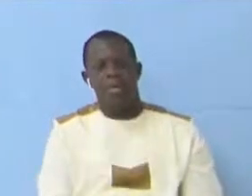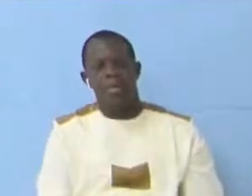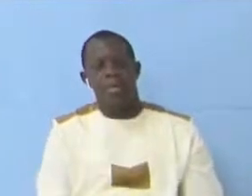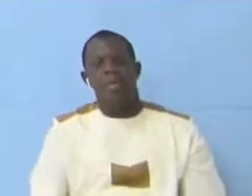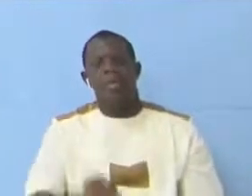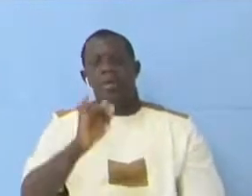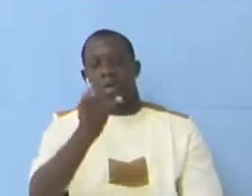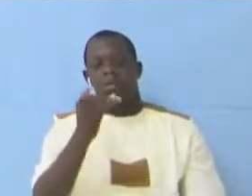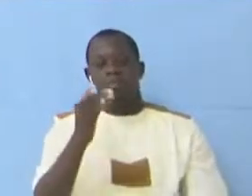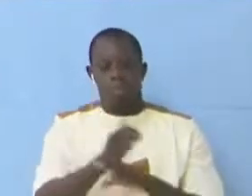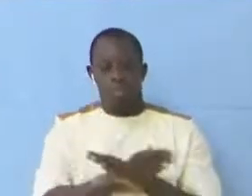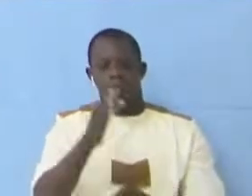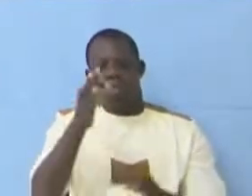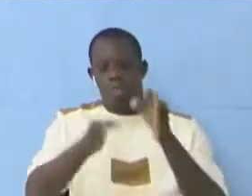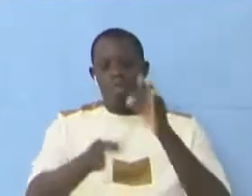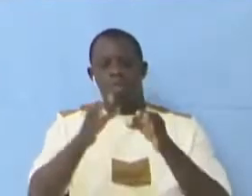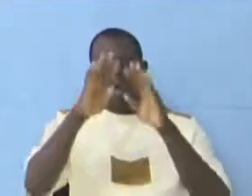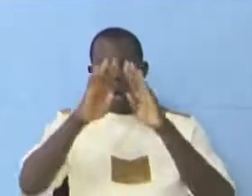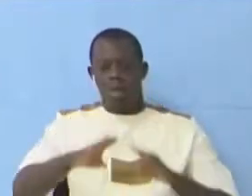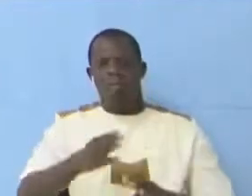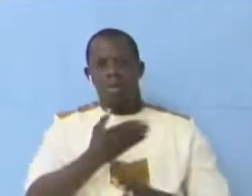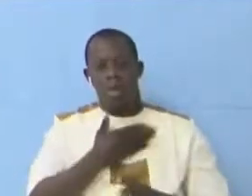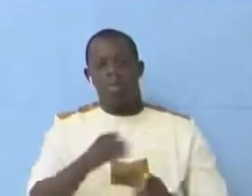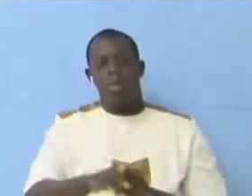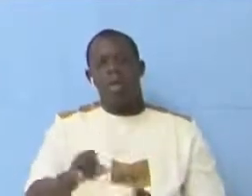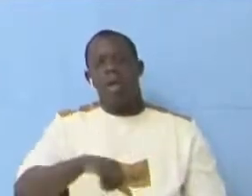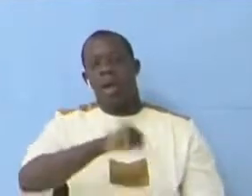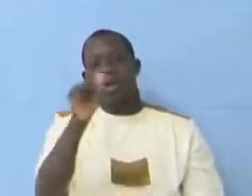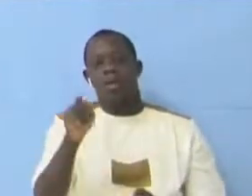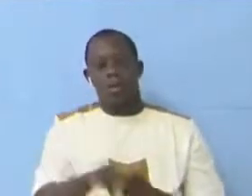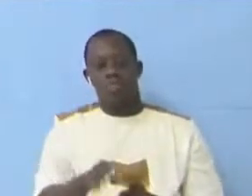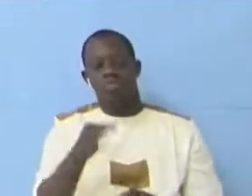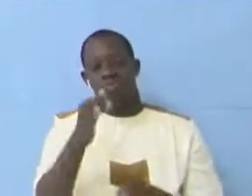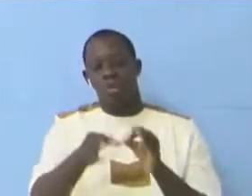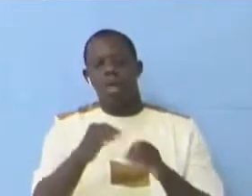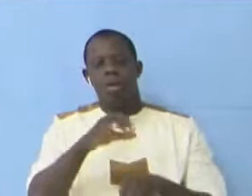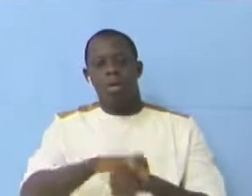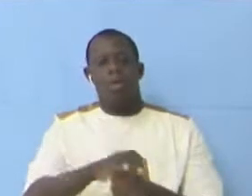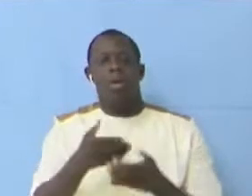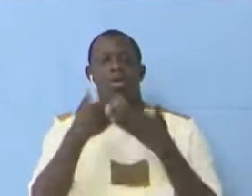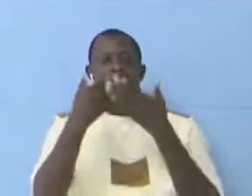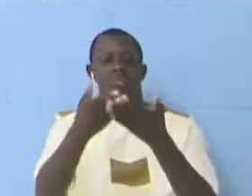Yes, I was prosecuted, and I was convicted and sentenced to death.